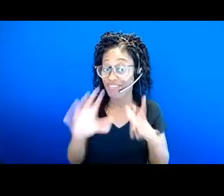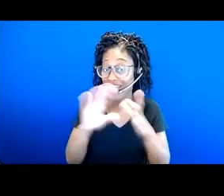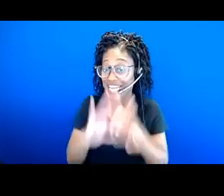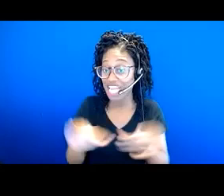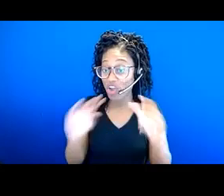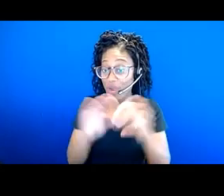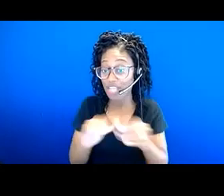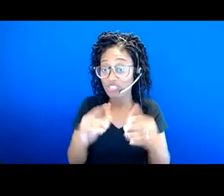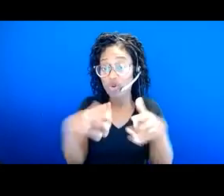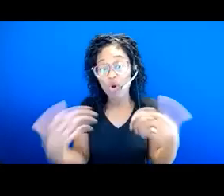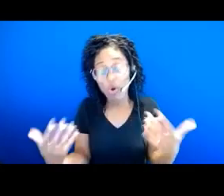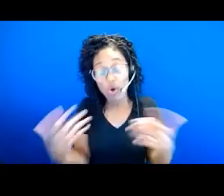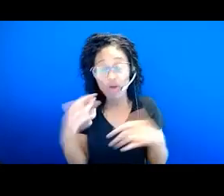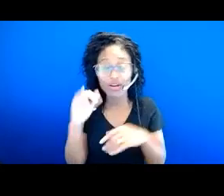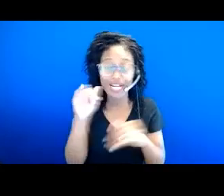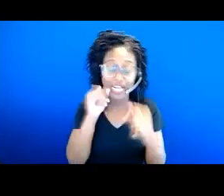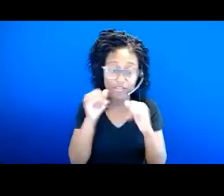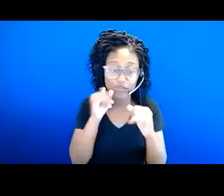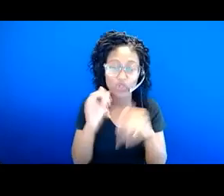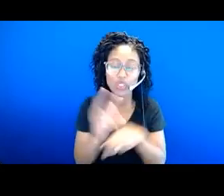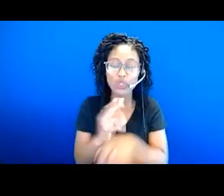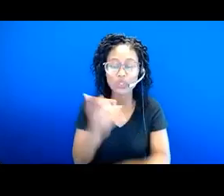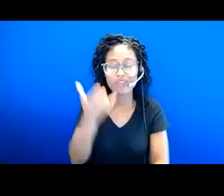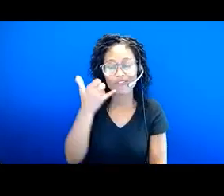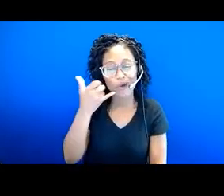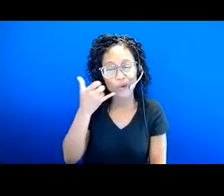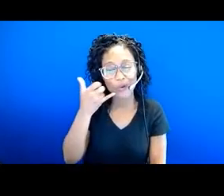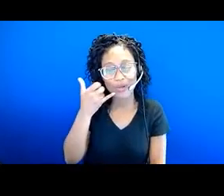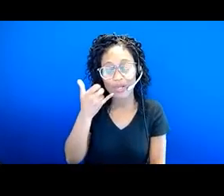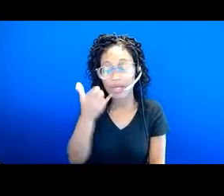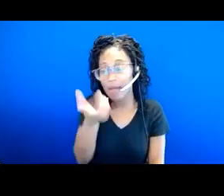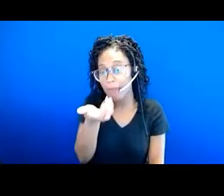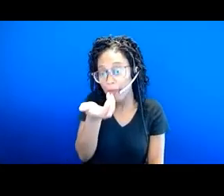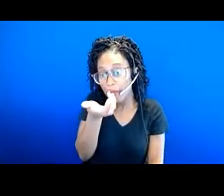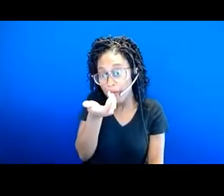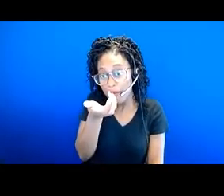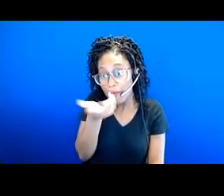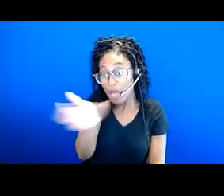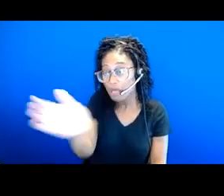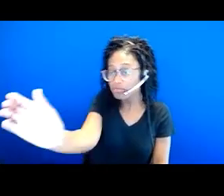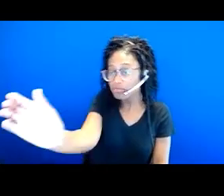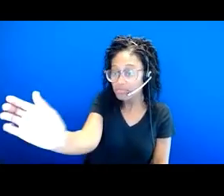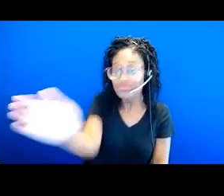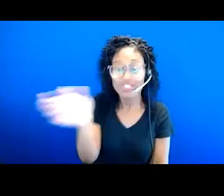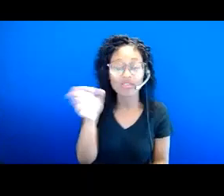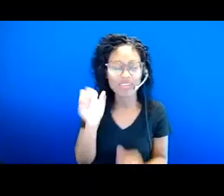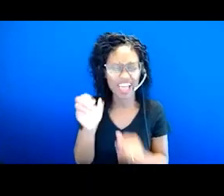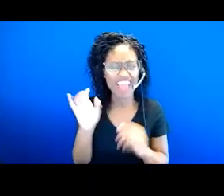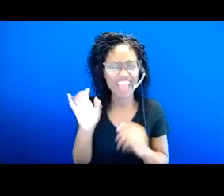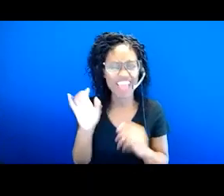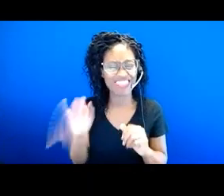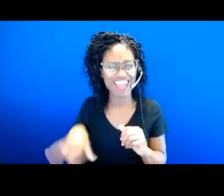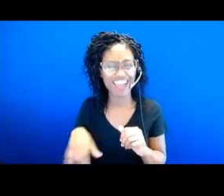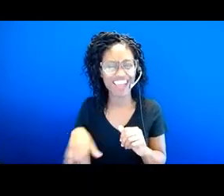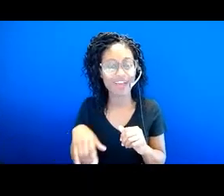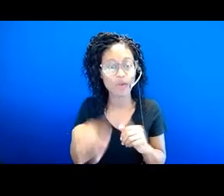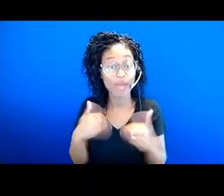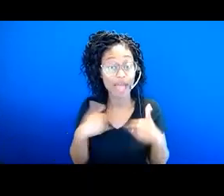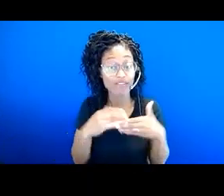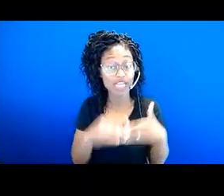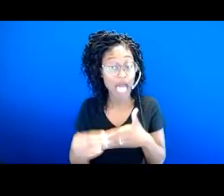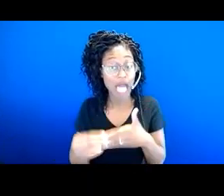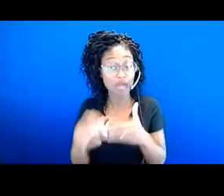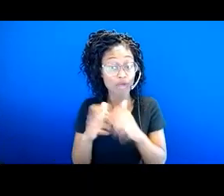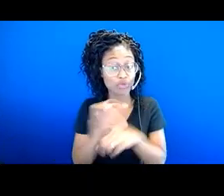mobile phones, and we have a guide to best practices of how to do that using a